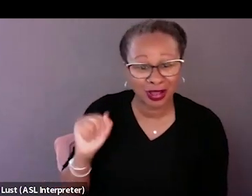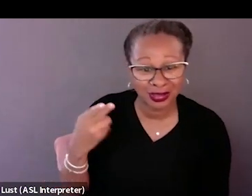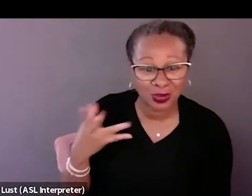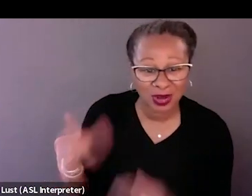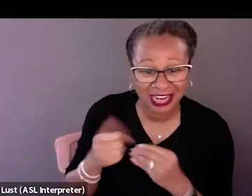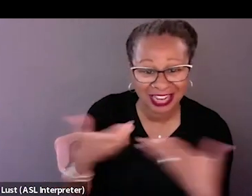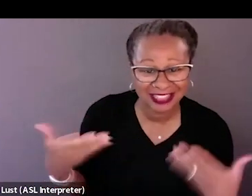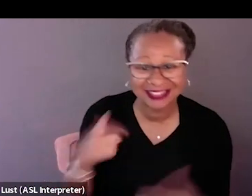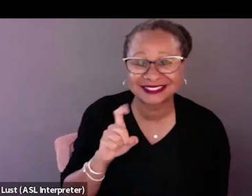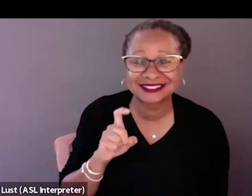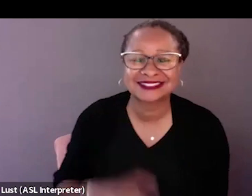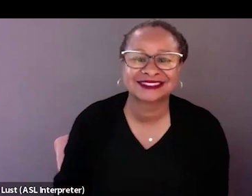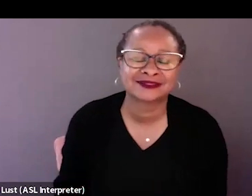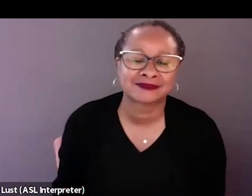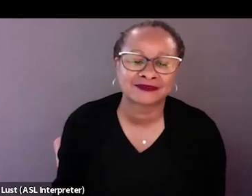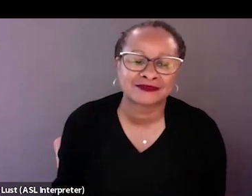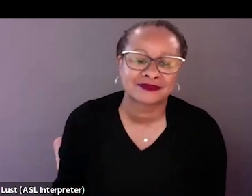to that.